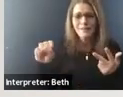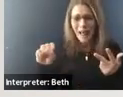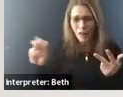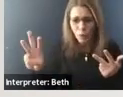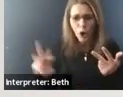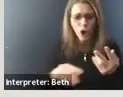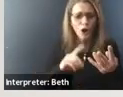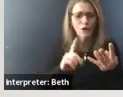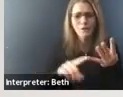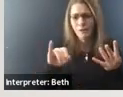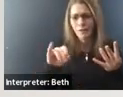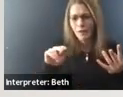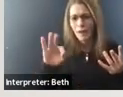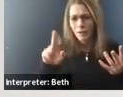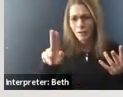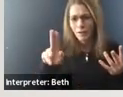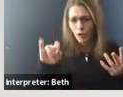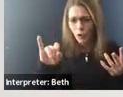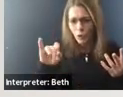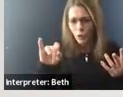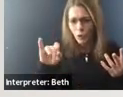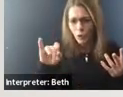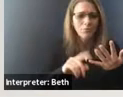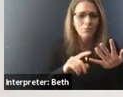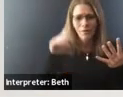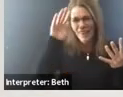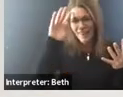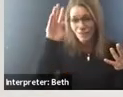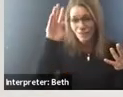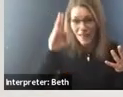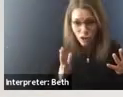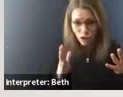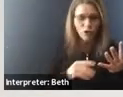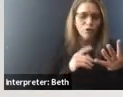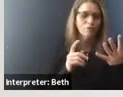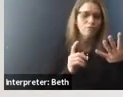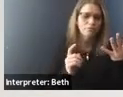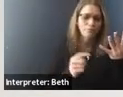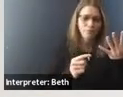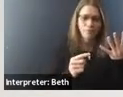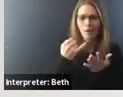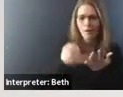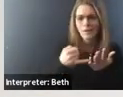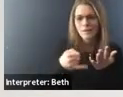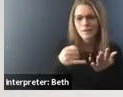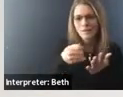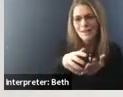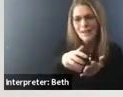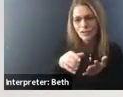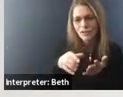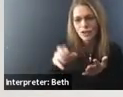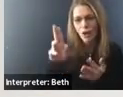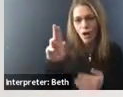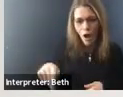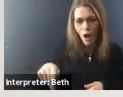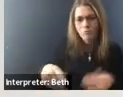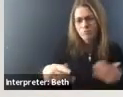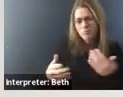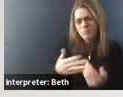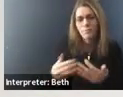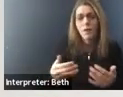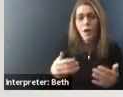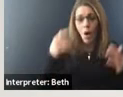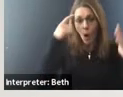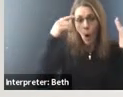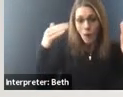it SketchUp? Really, it doesn't matter per se. Hopefully, I show you some things that from a Fusion standpoint,